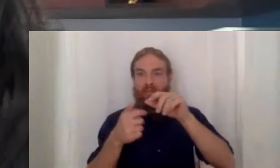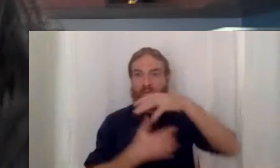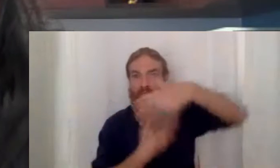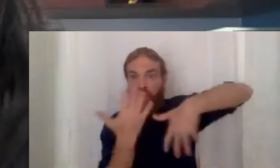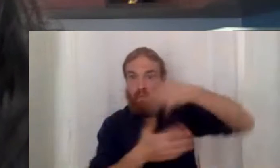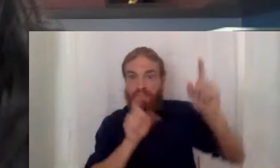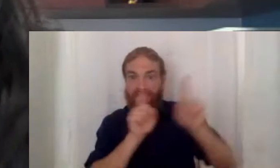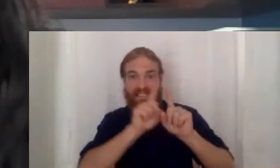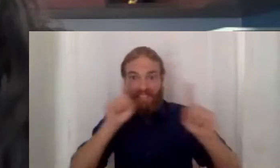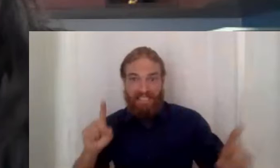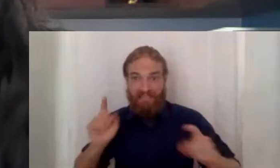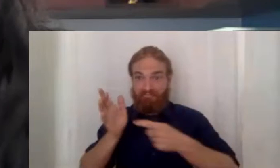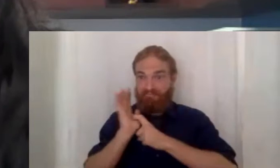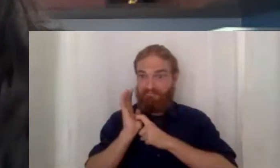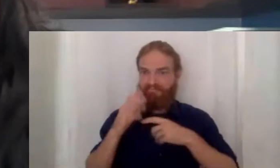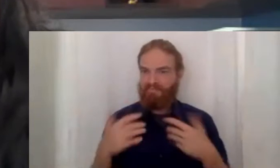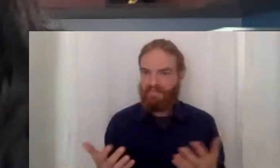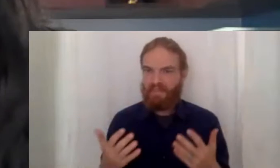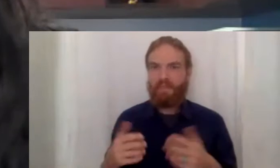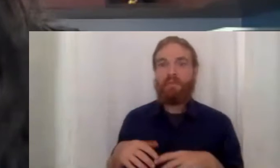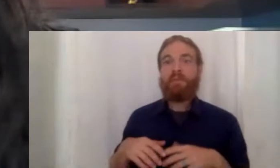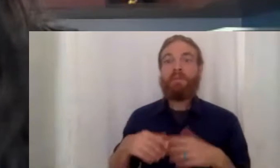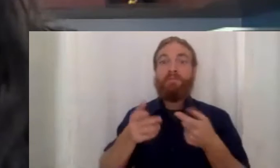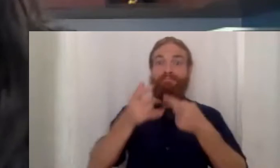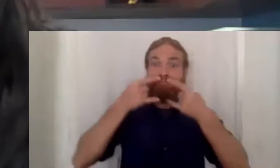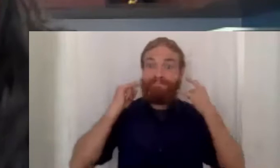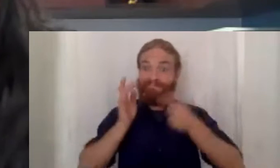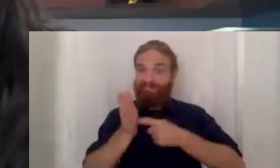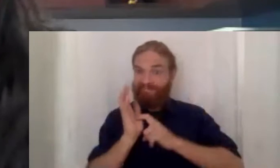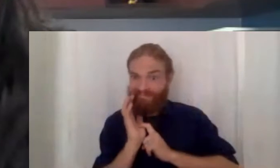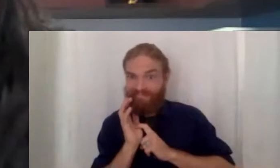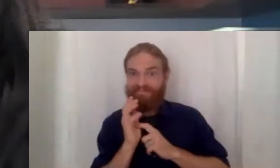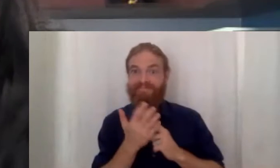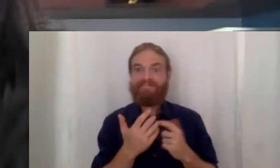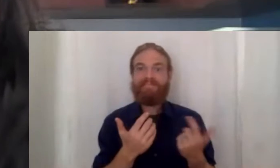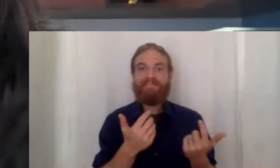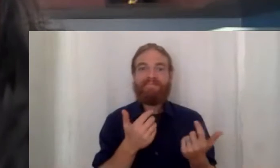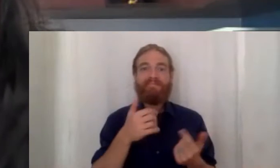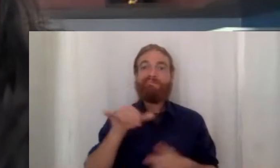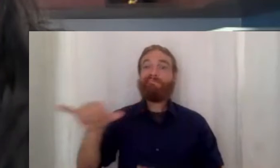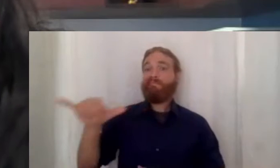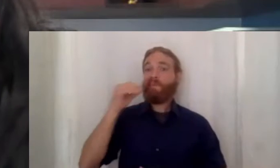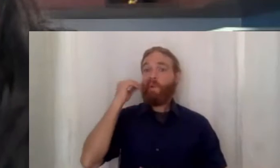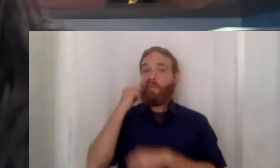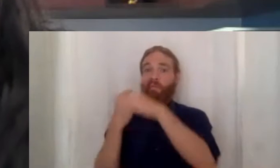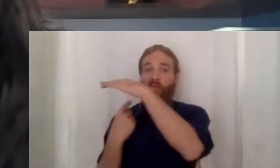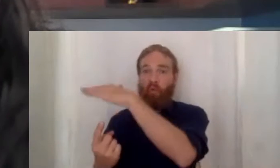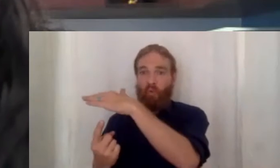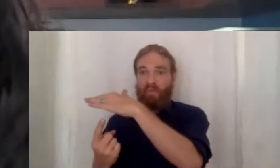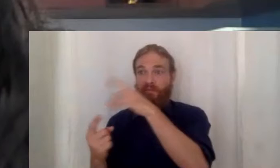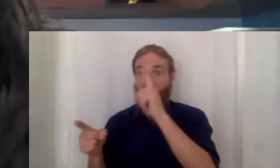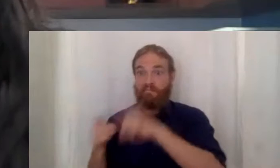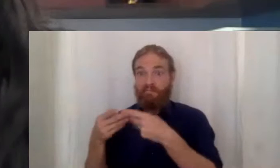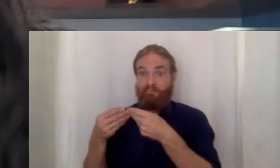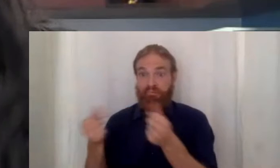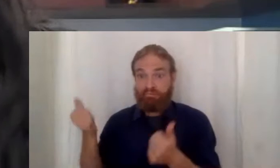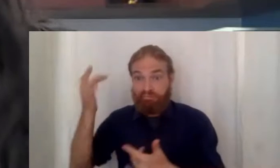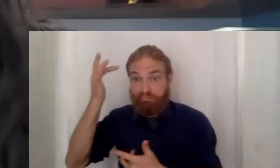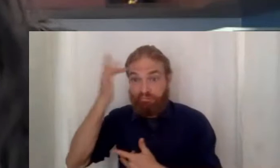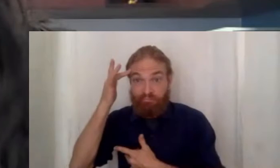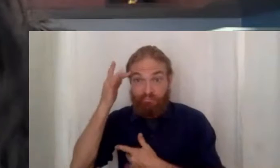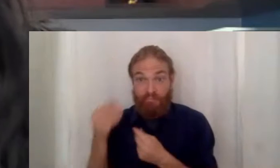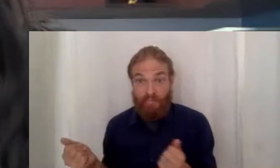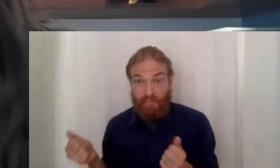went to masks, quarantines were pretty much gone. It's just the sick individual now that has to go home. And it really has